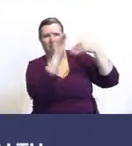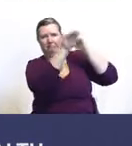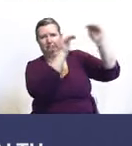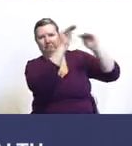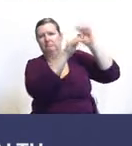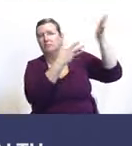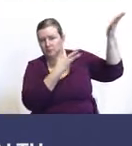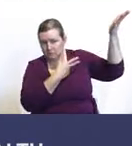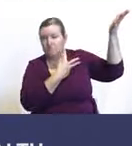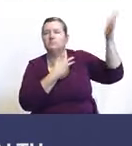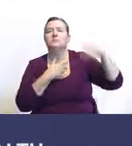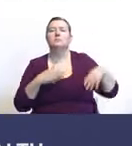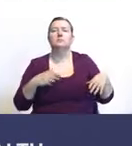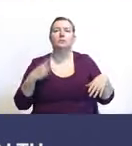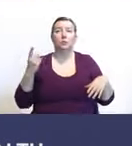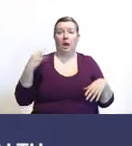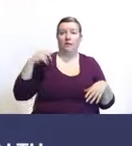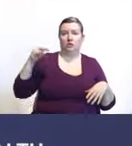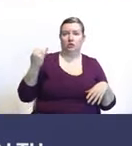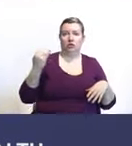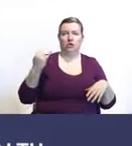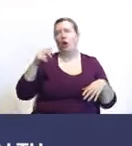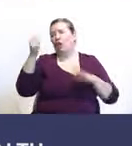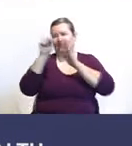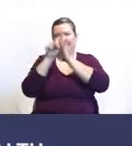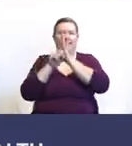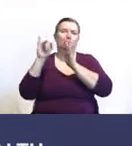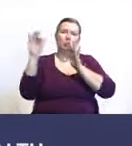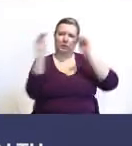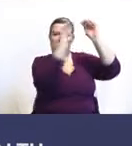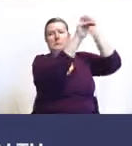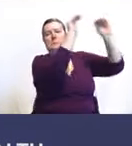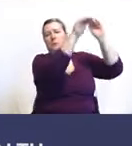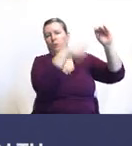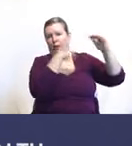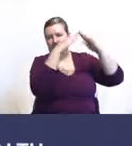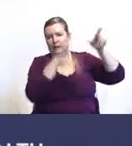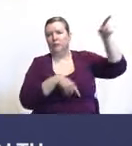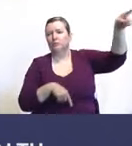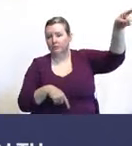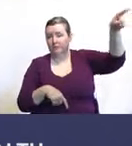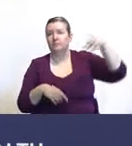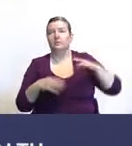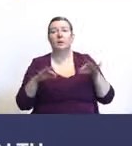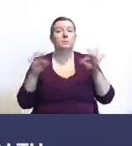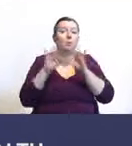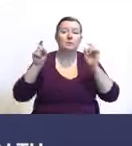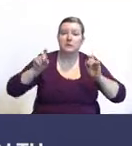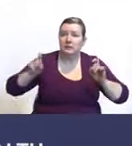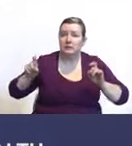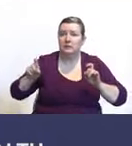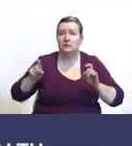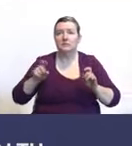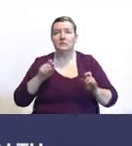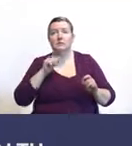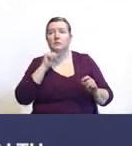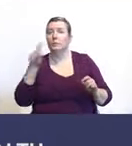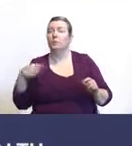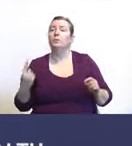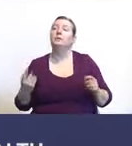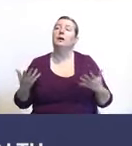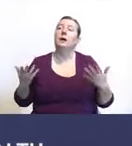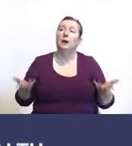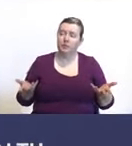other states, but clearly testing capacity, not just do you have it, but can you get it instantly